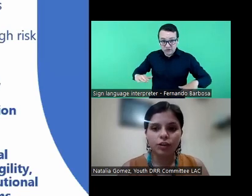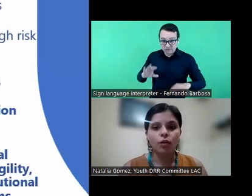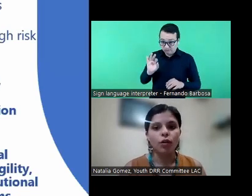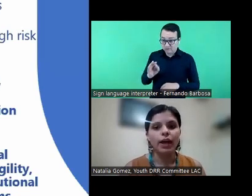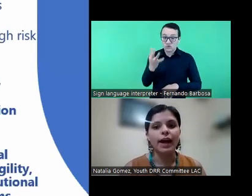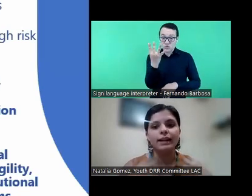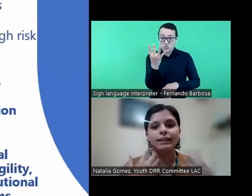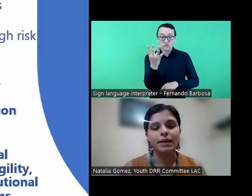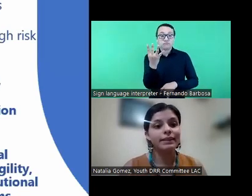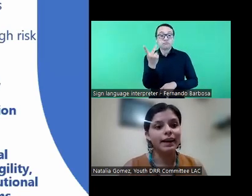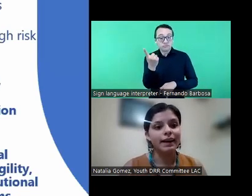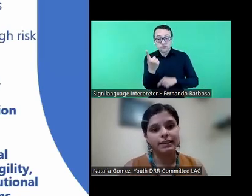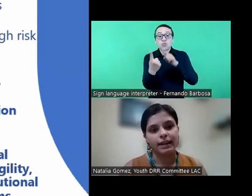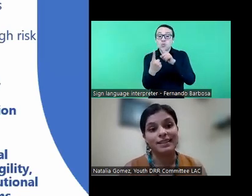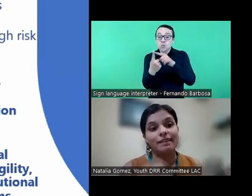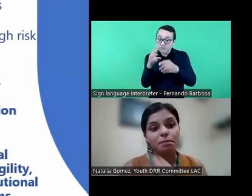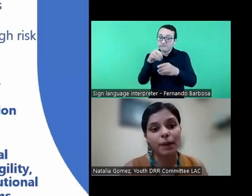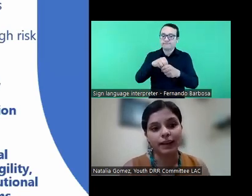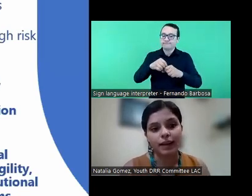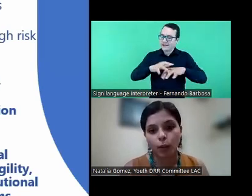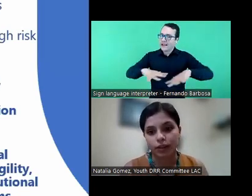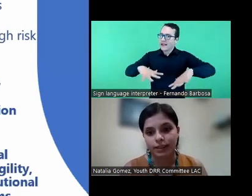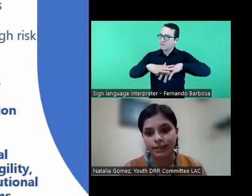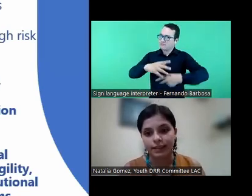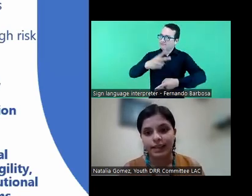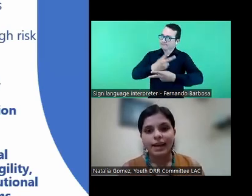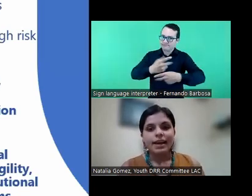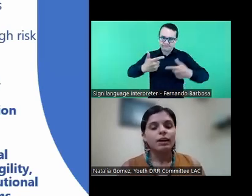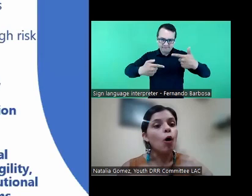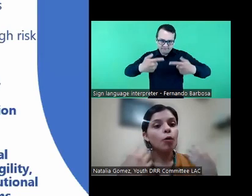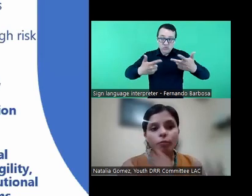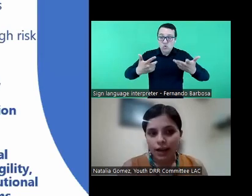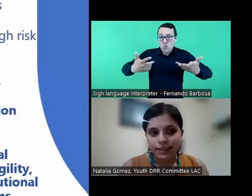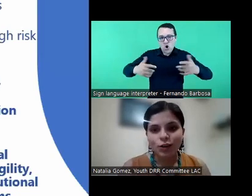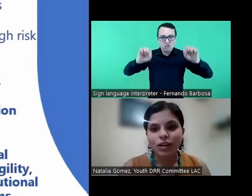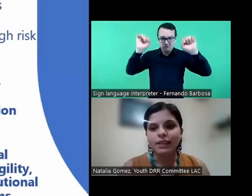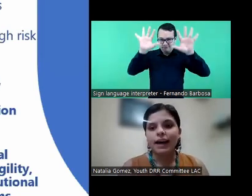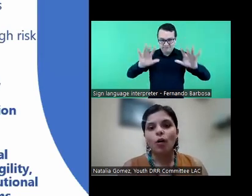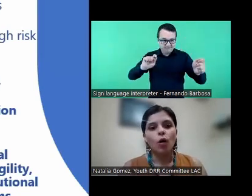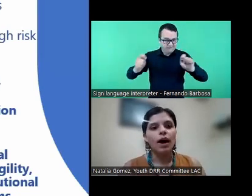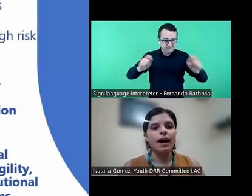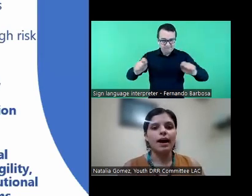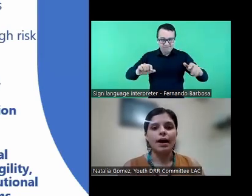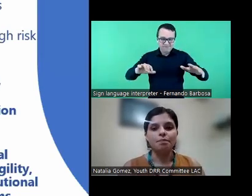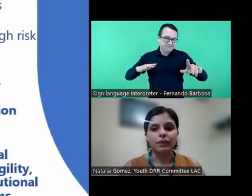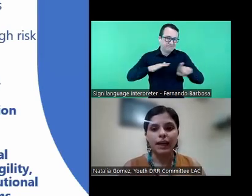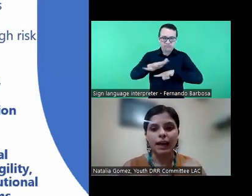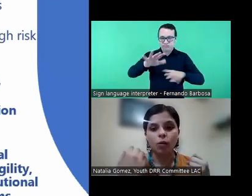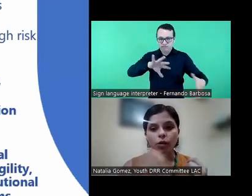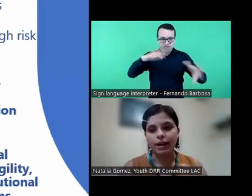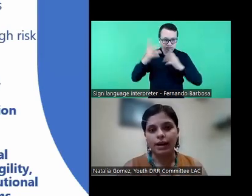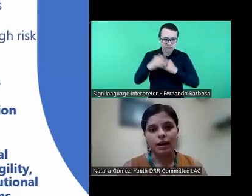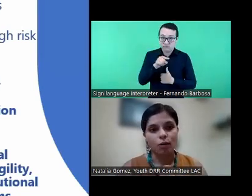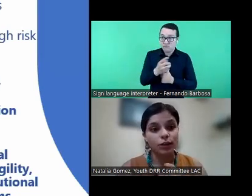of 4 are living in conflict areas or in areas that are impacted by disasters with